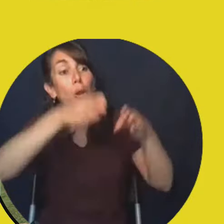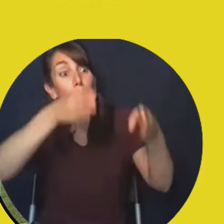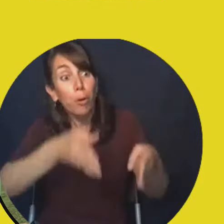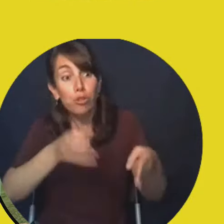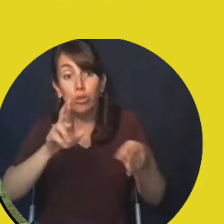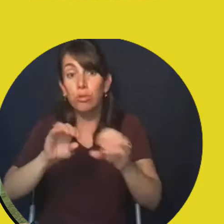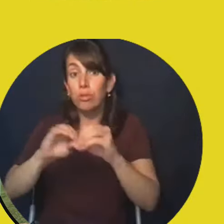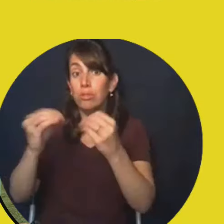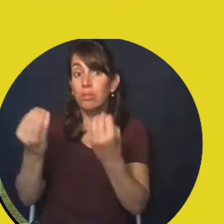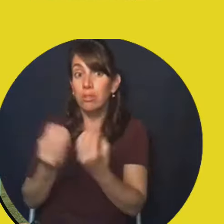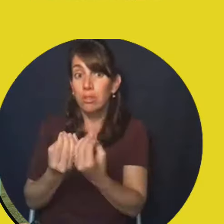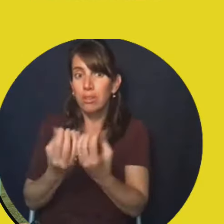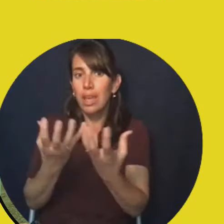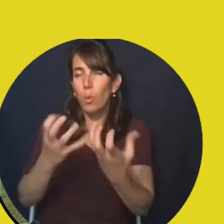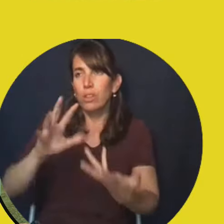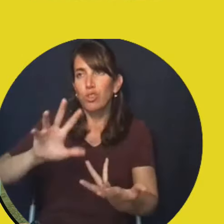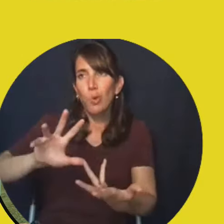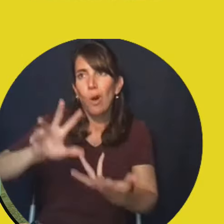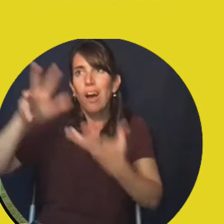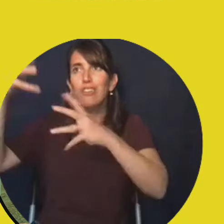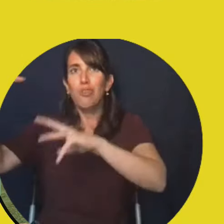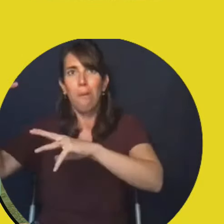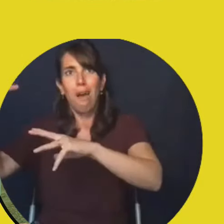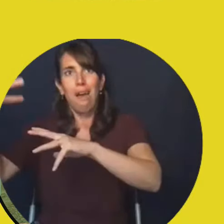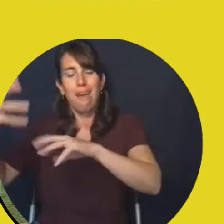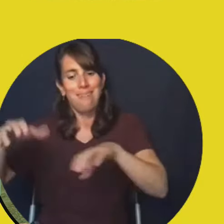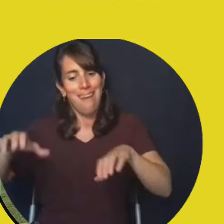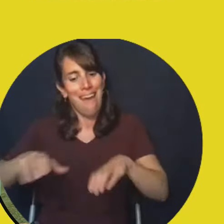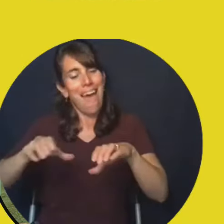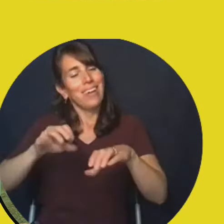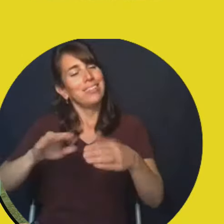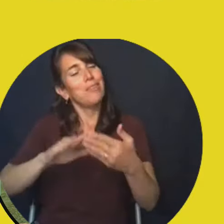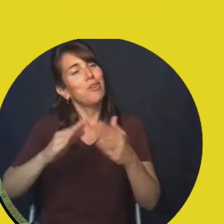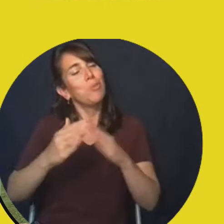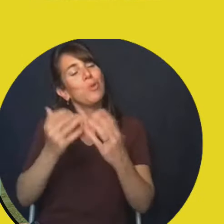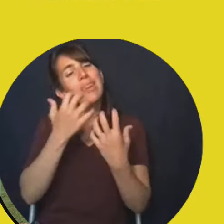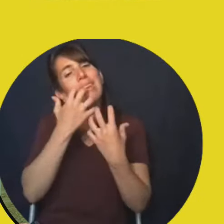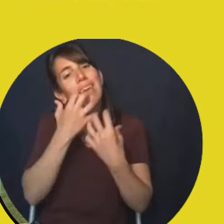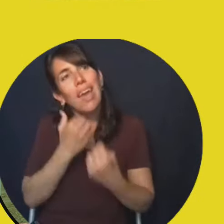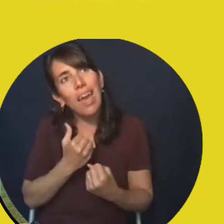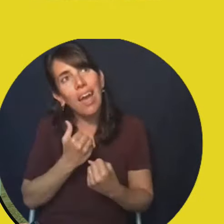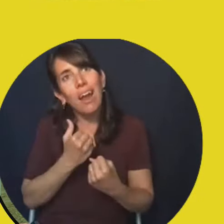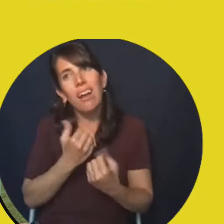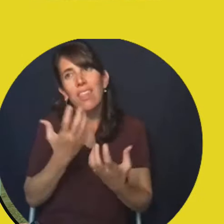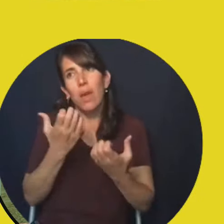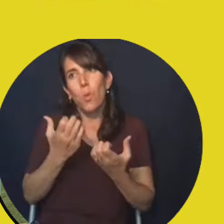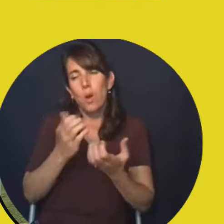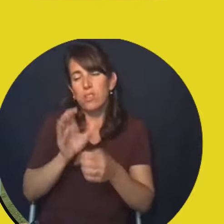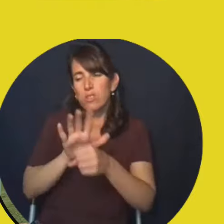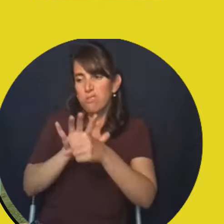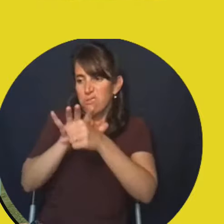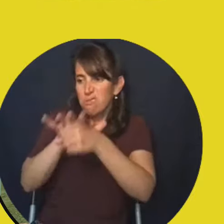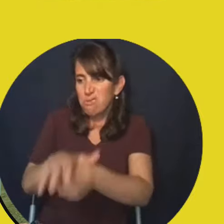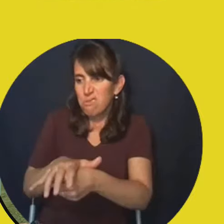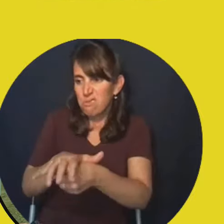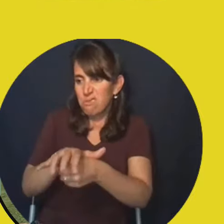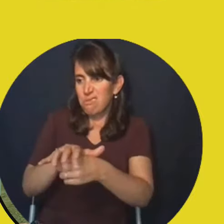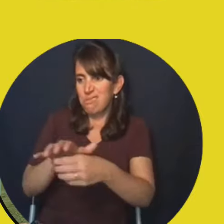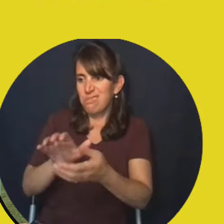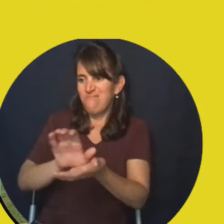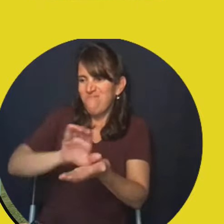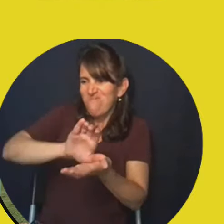acts of community care through isolation, ostracization, destruction of structural integrity, and